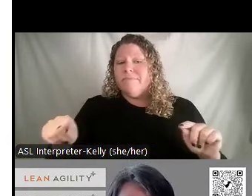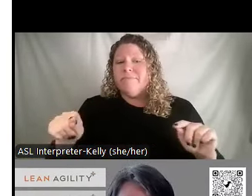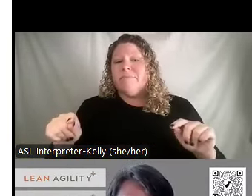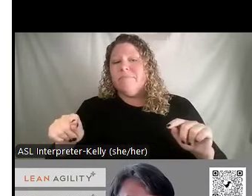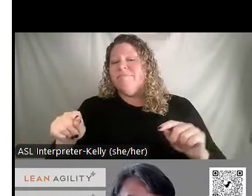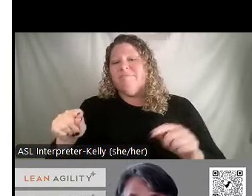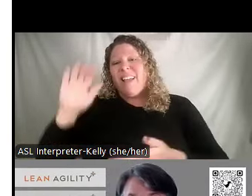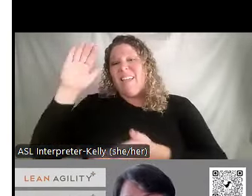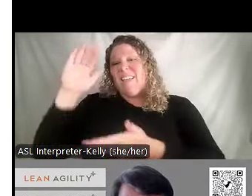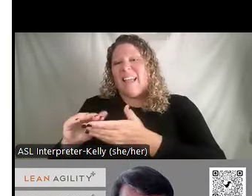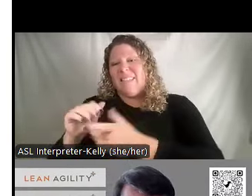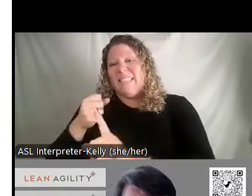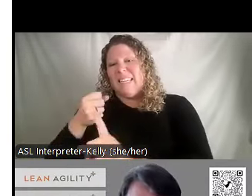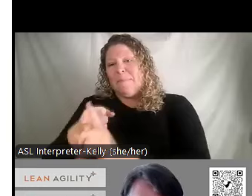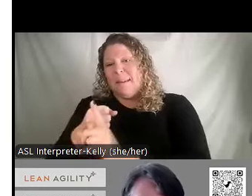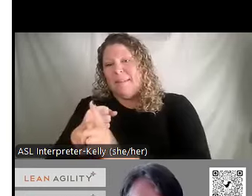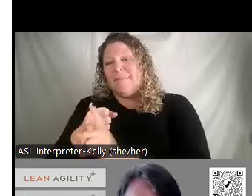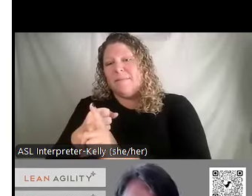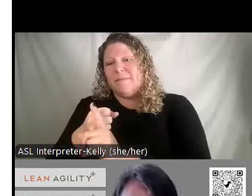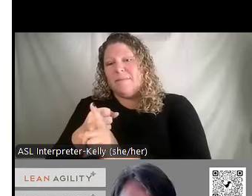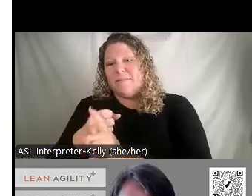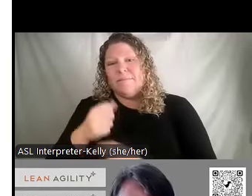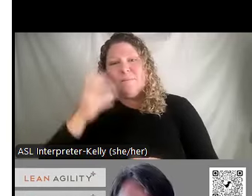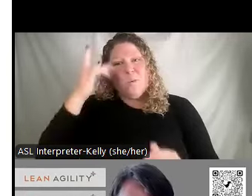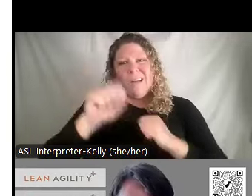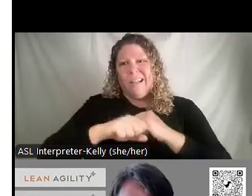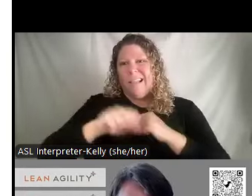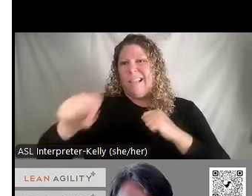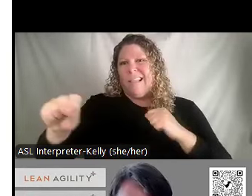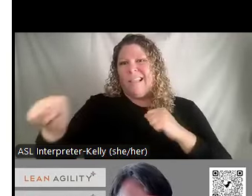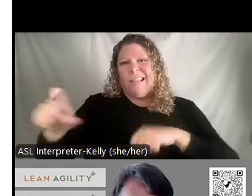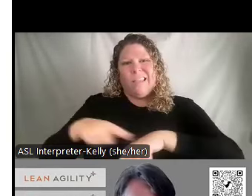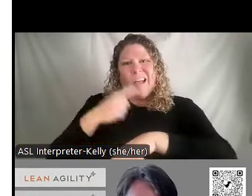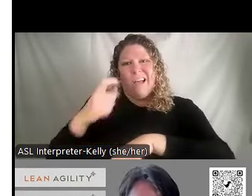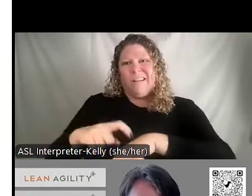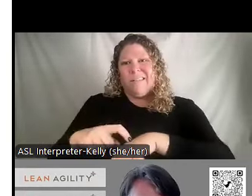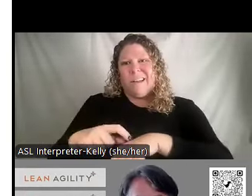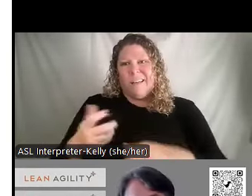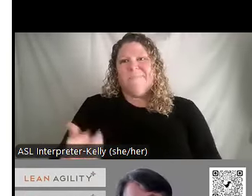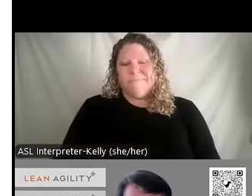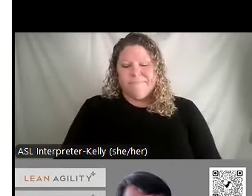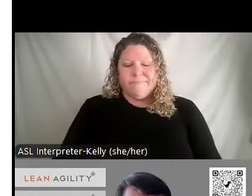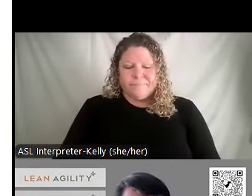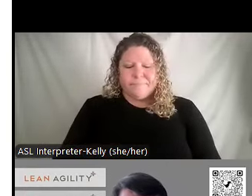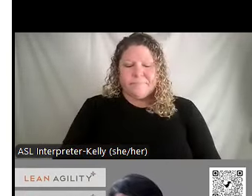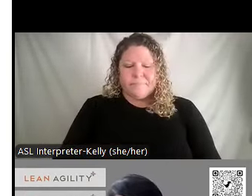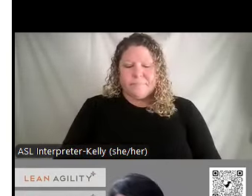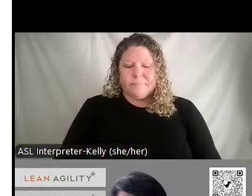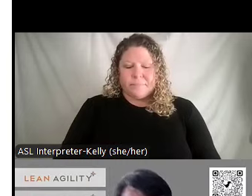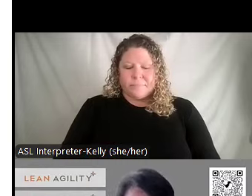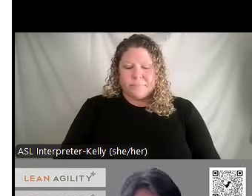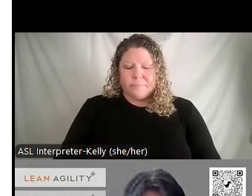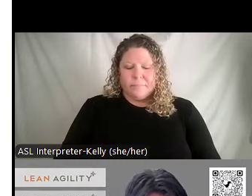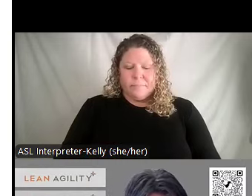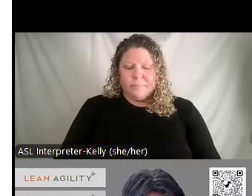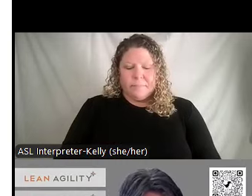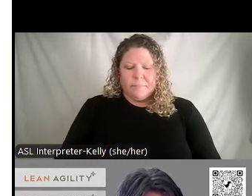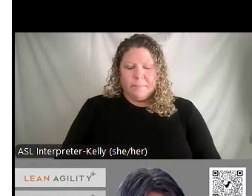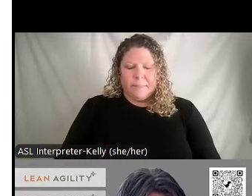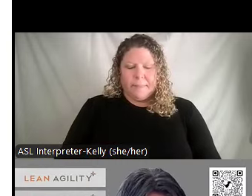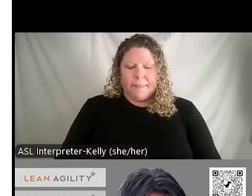get those things implemented. Why? Because it took a long time for those to be implemented. So the longer it takes